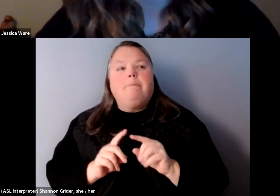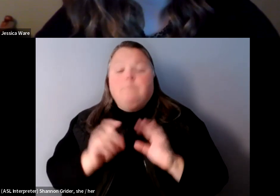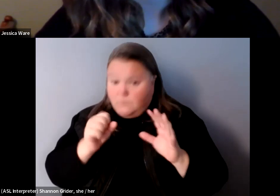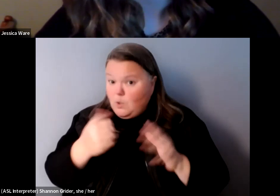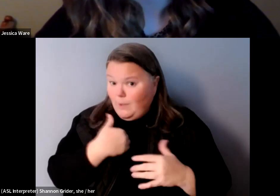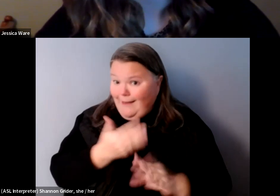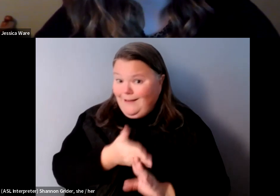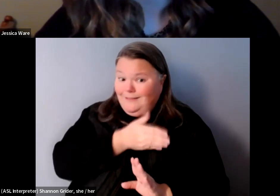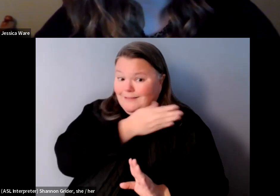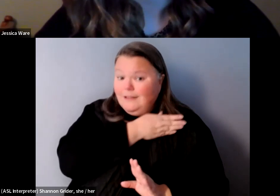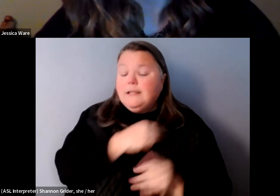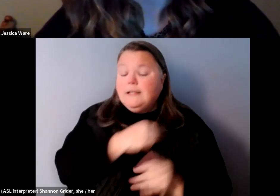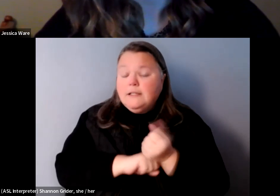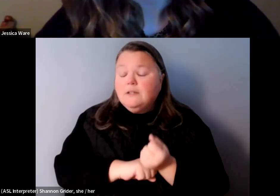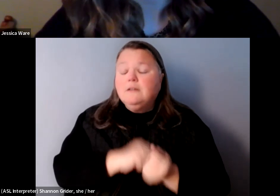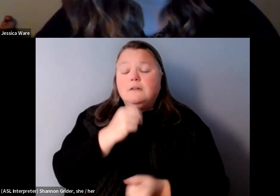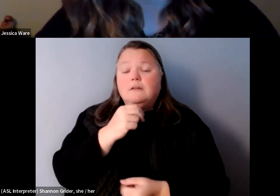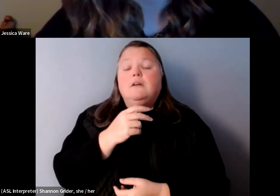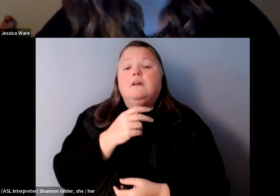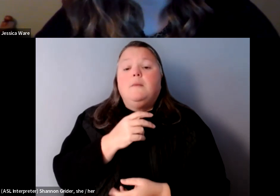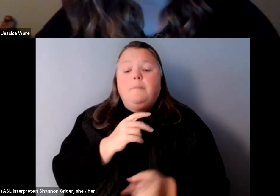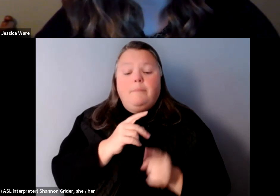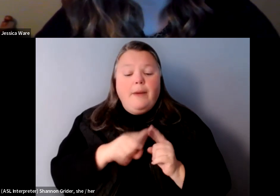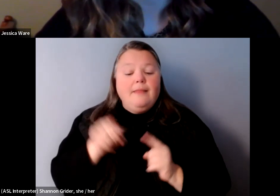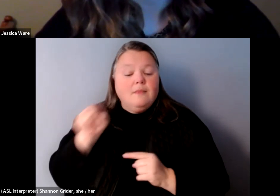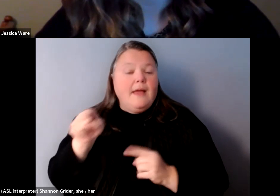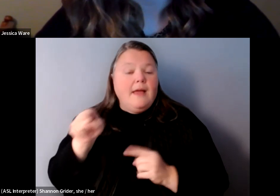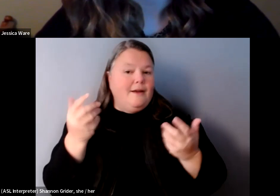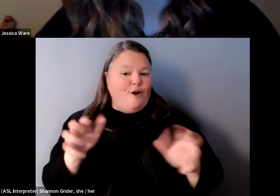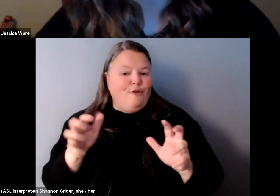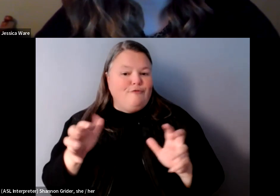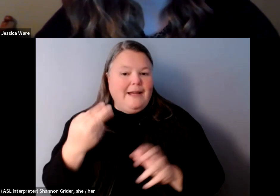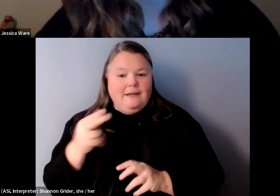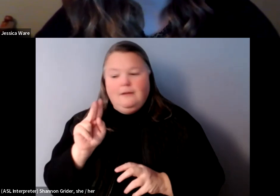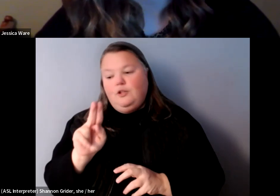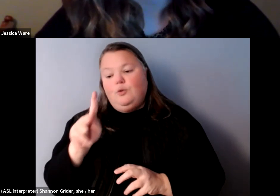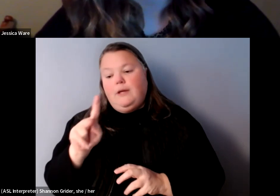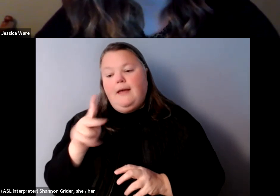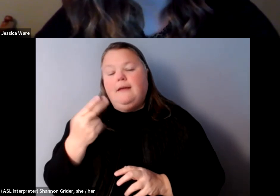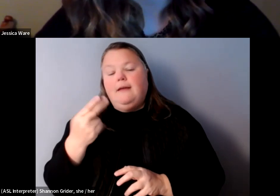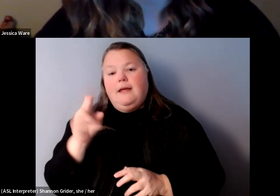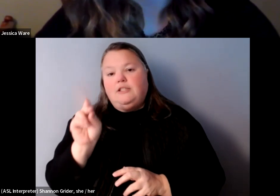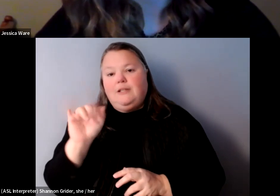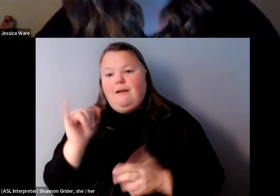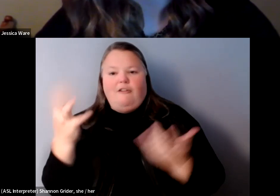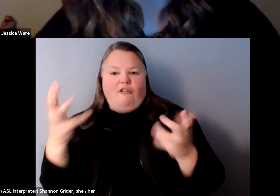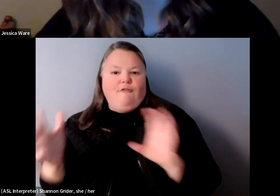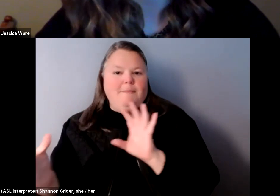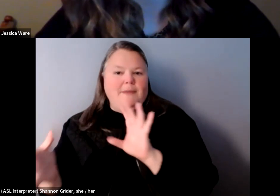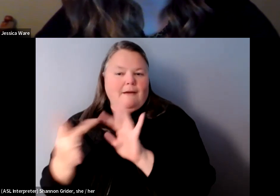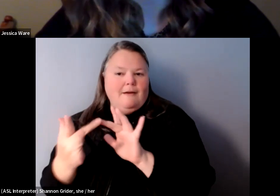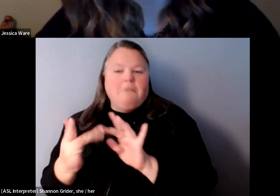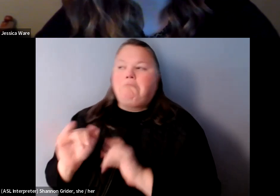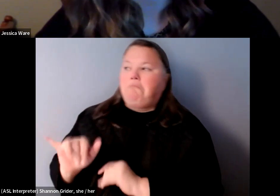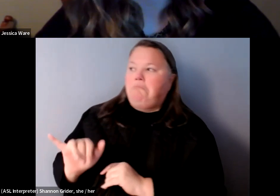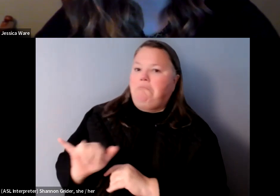that support, and they had already been contracting with UK HDI. And so they were